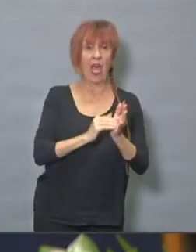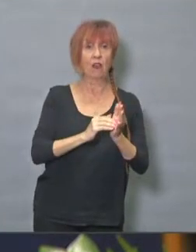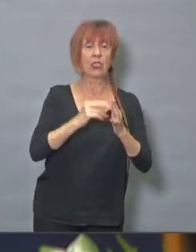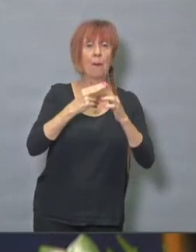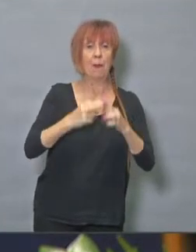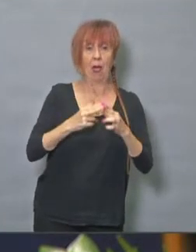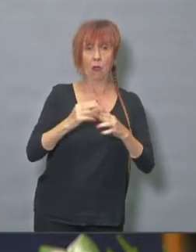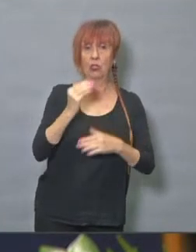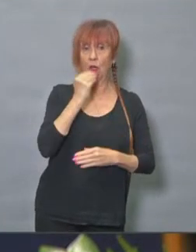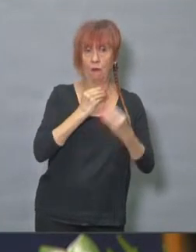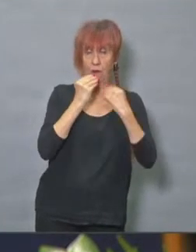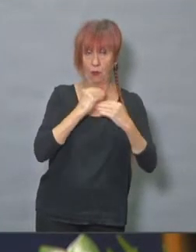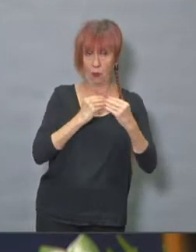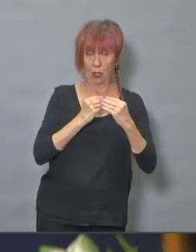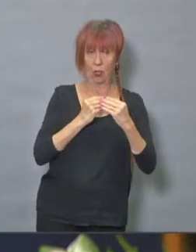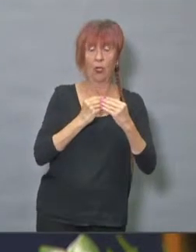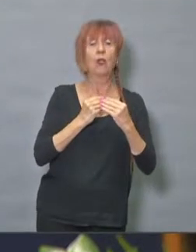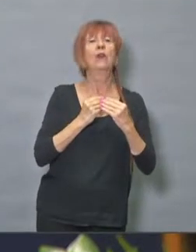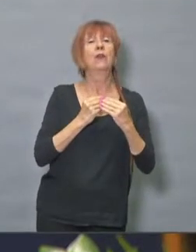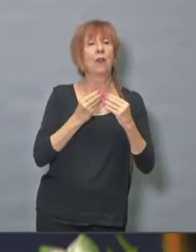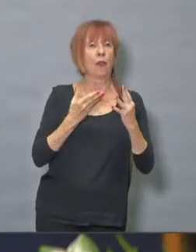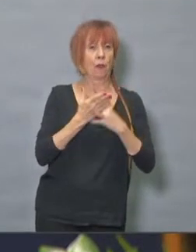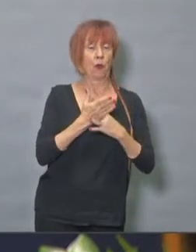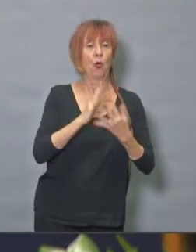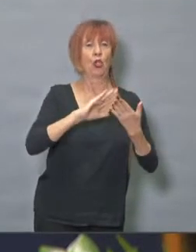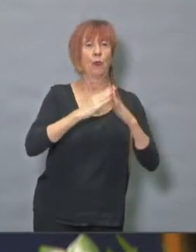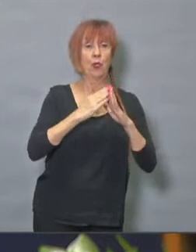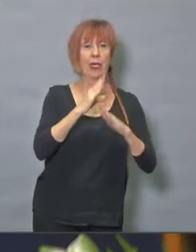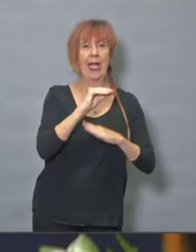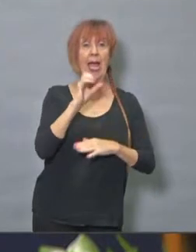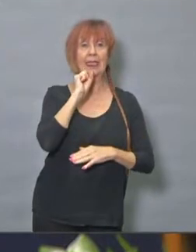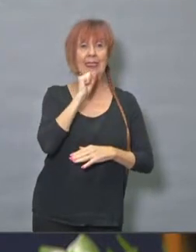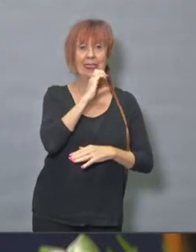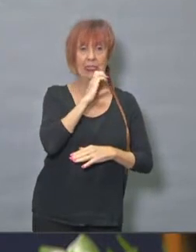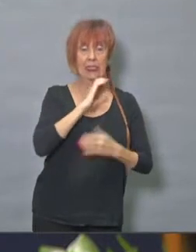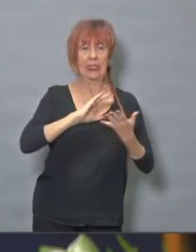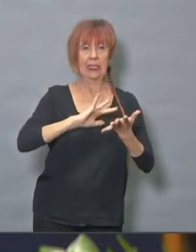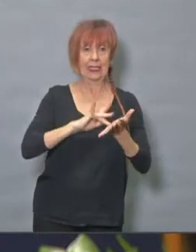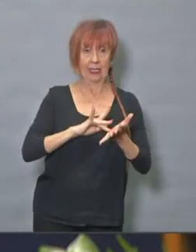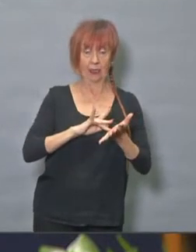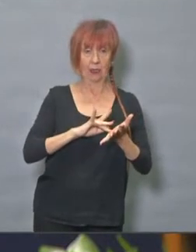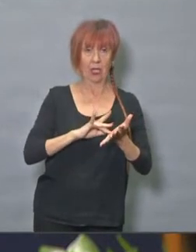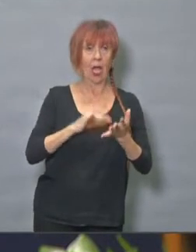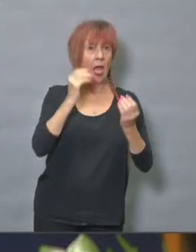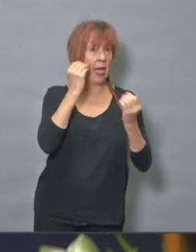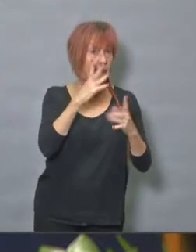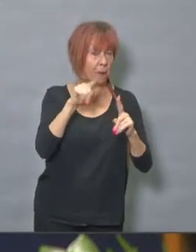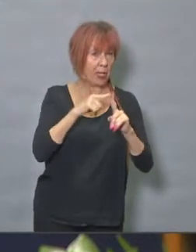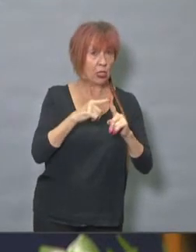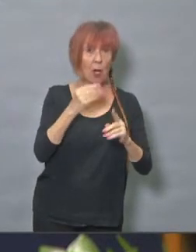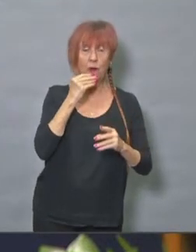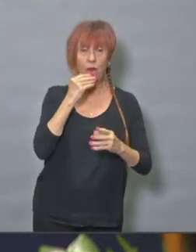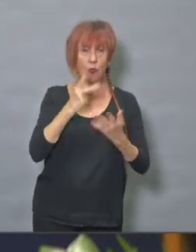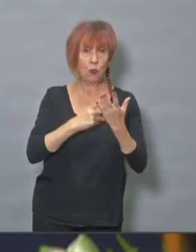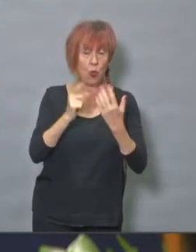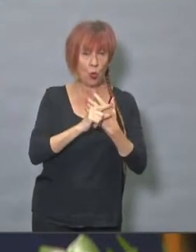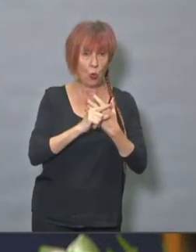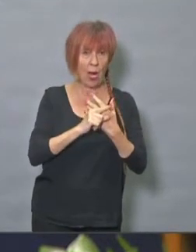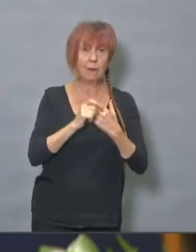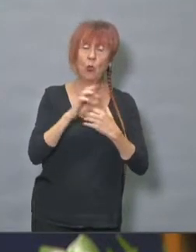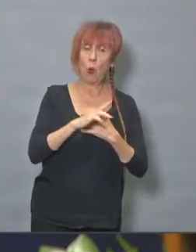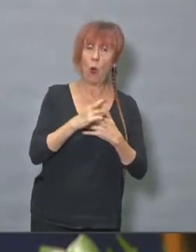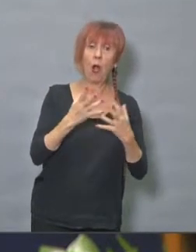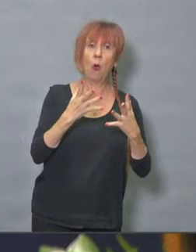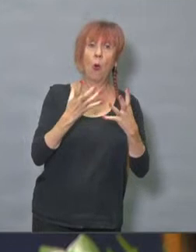of food through its community and senior centers. For information about food programs or to find out how you can volunteer